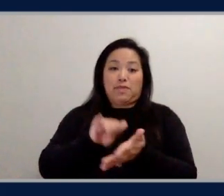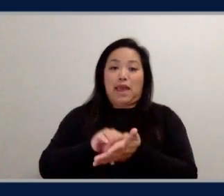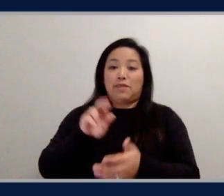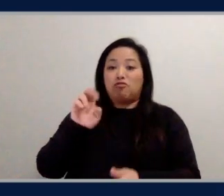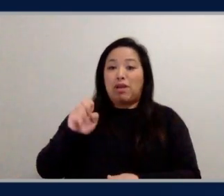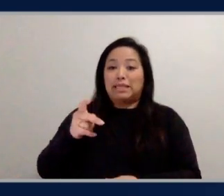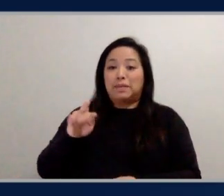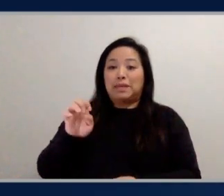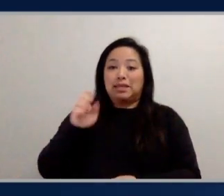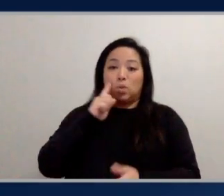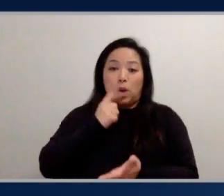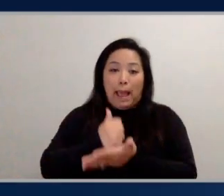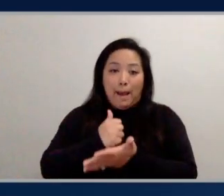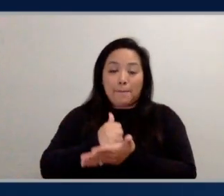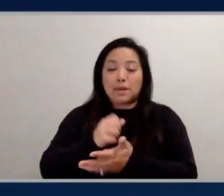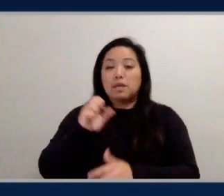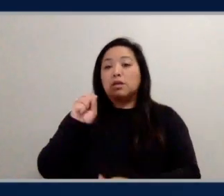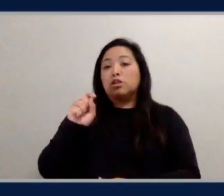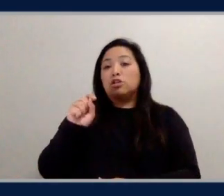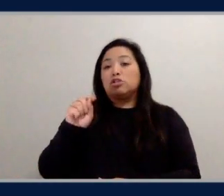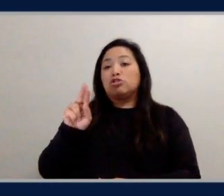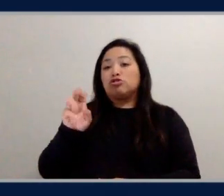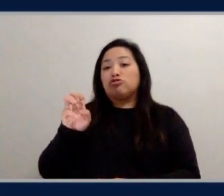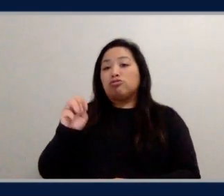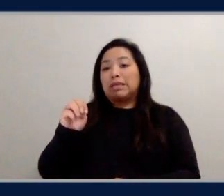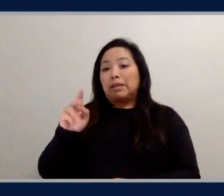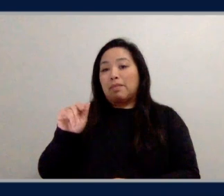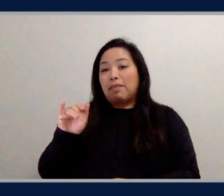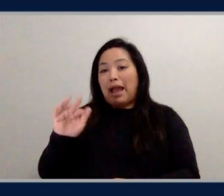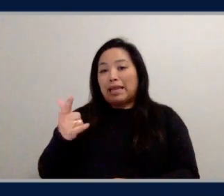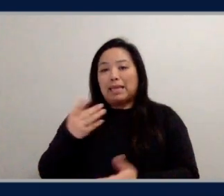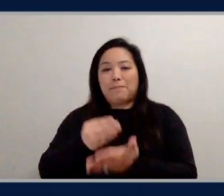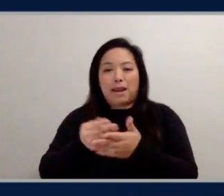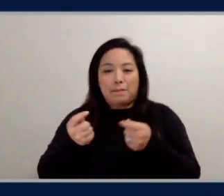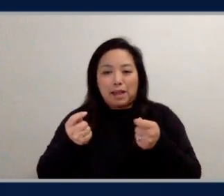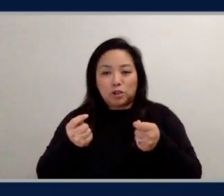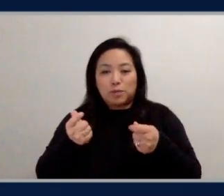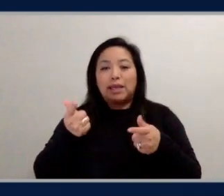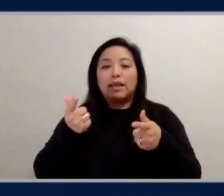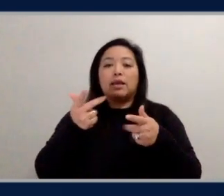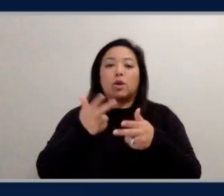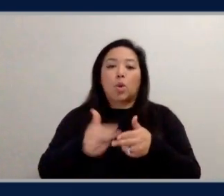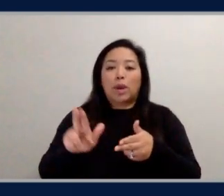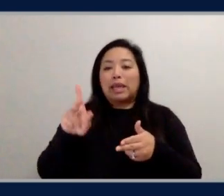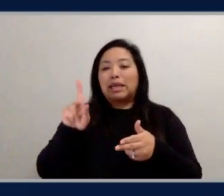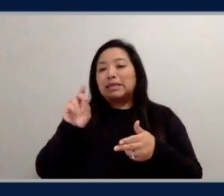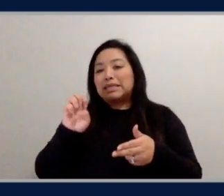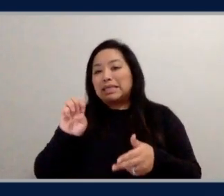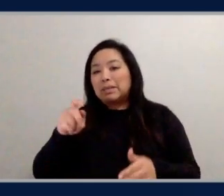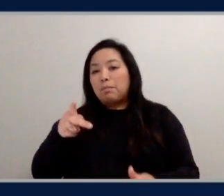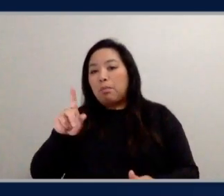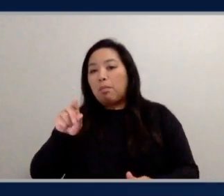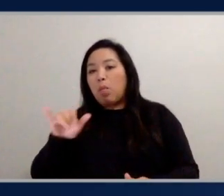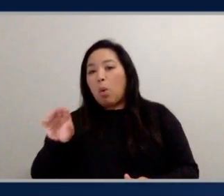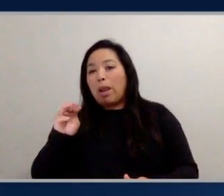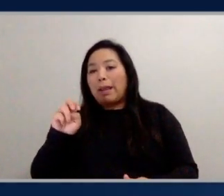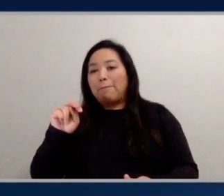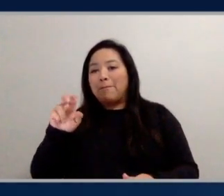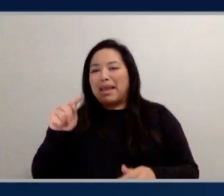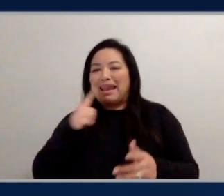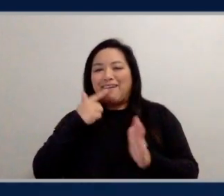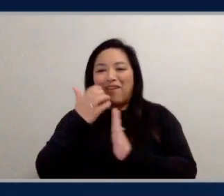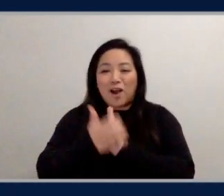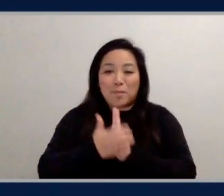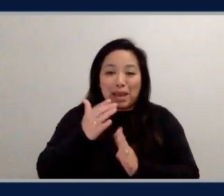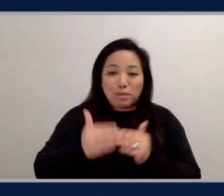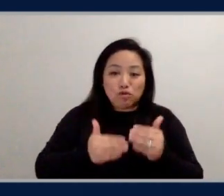It's streamlining your model management. It gives you some time savings because you can do quick deployments. You've got automated processes that you're handling,